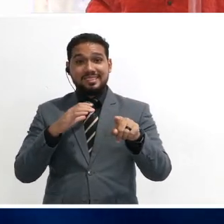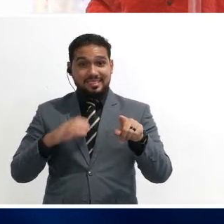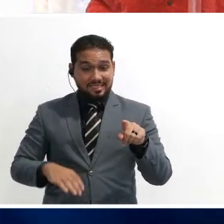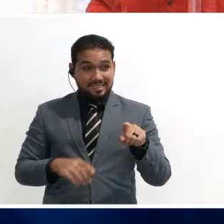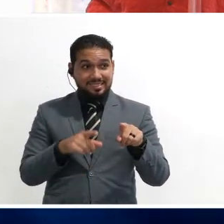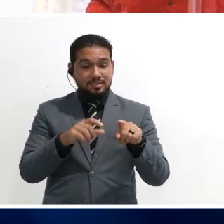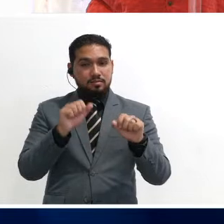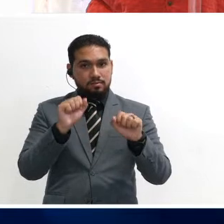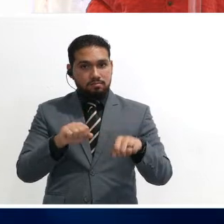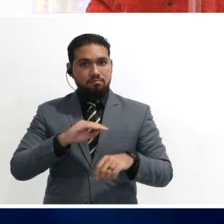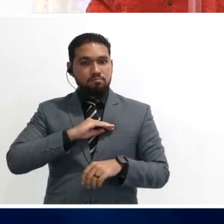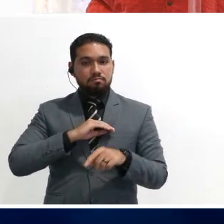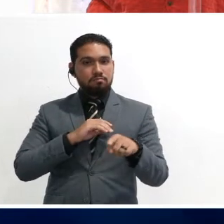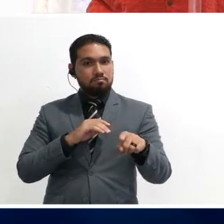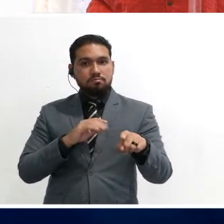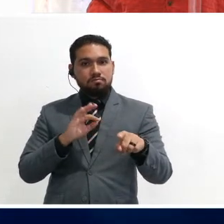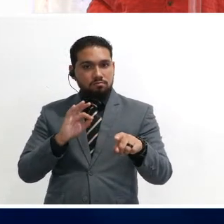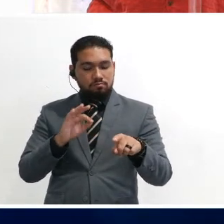will work.